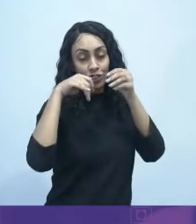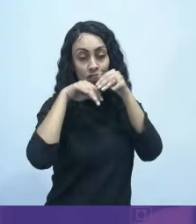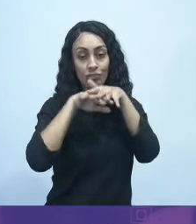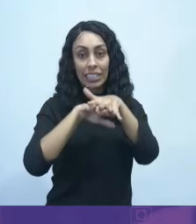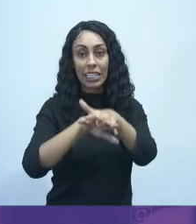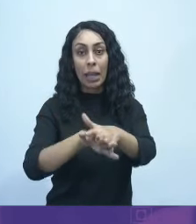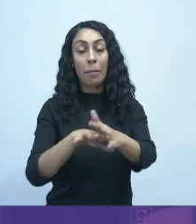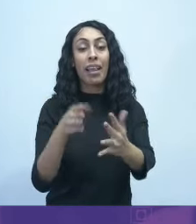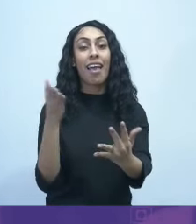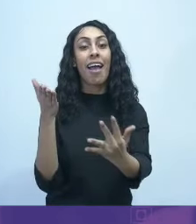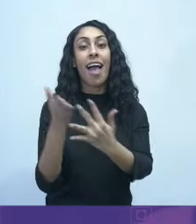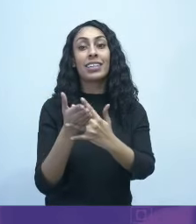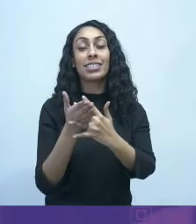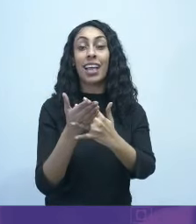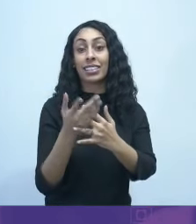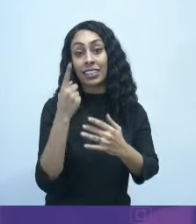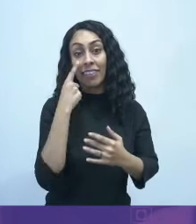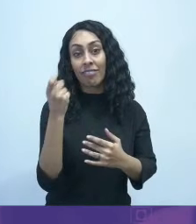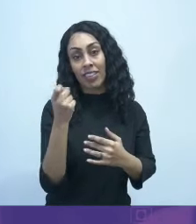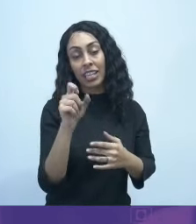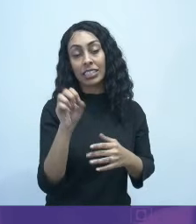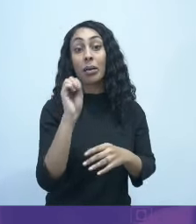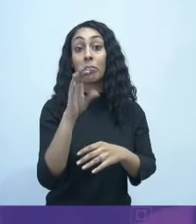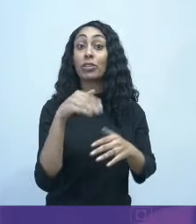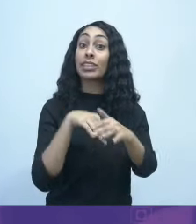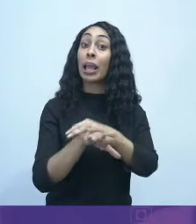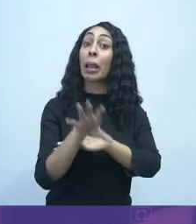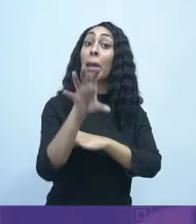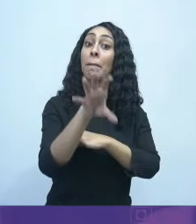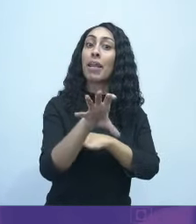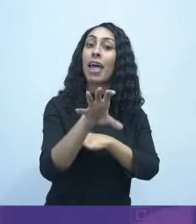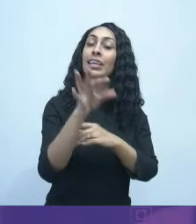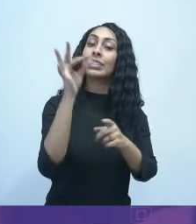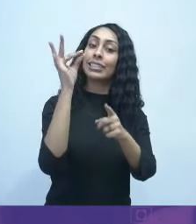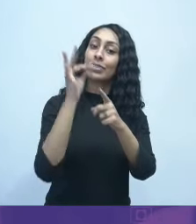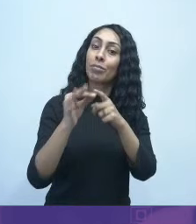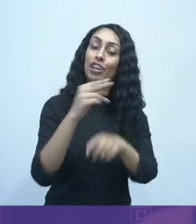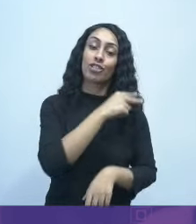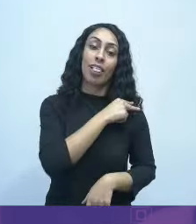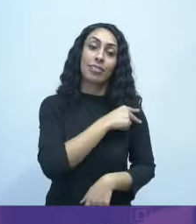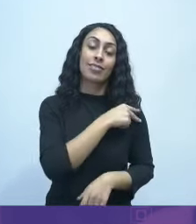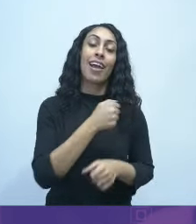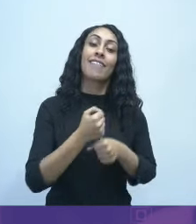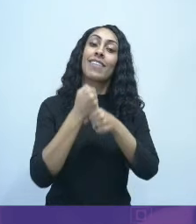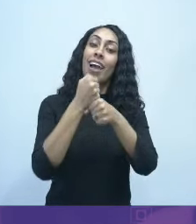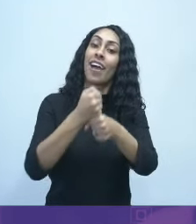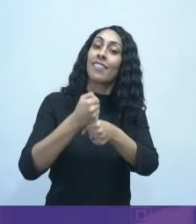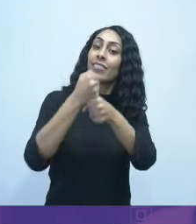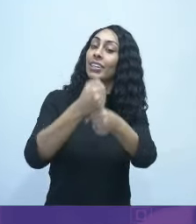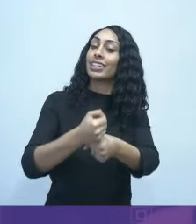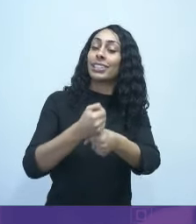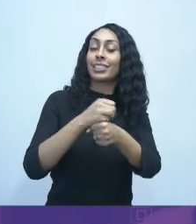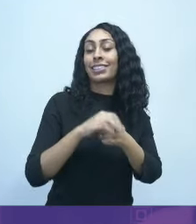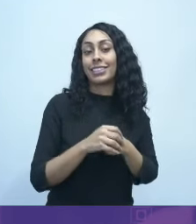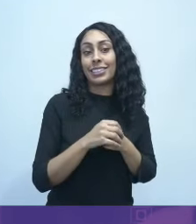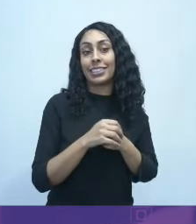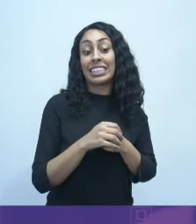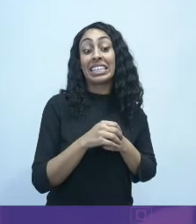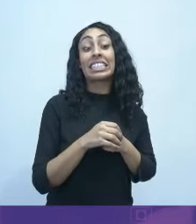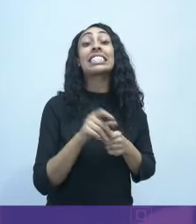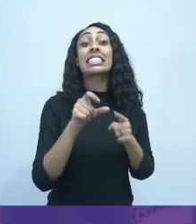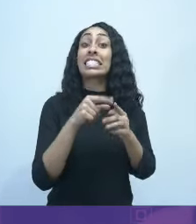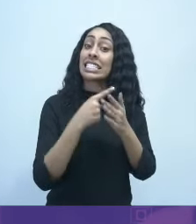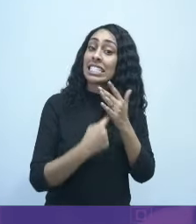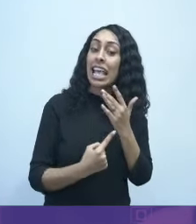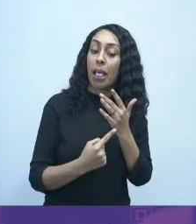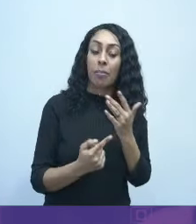to adjustment fining, but putting in place specialist staff and advocates. And I guess putting it out there that disabled people